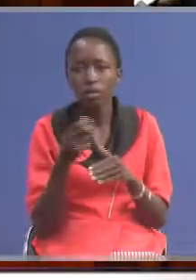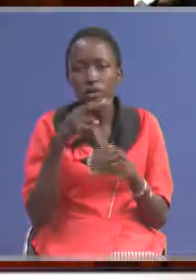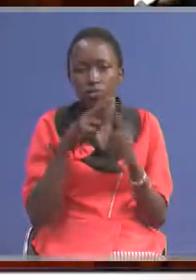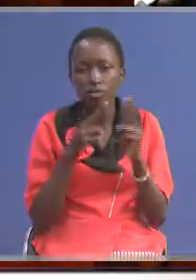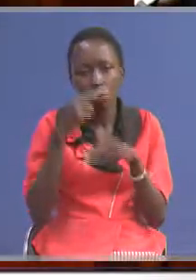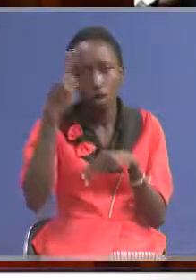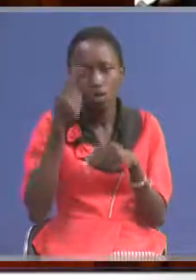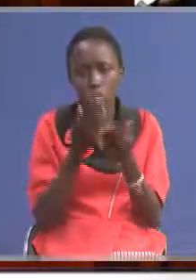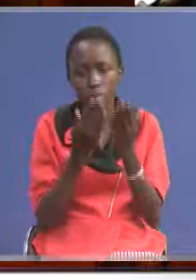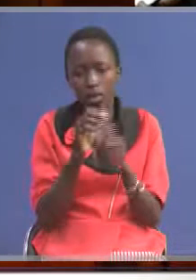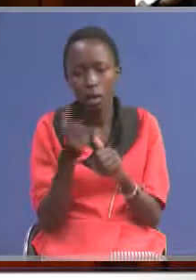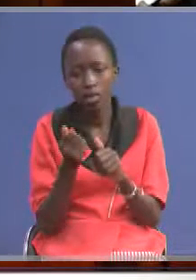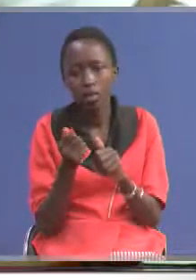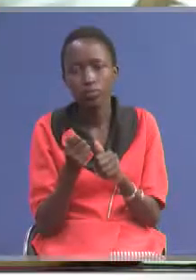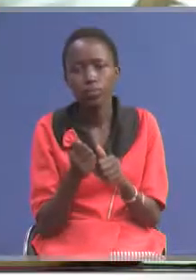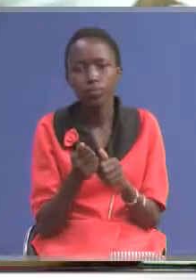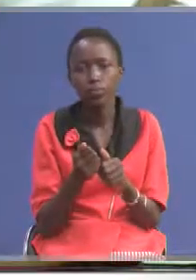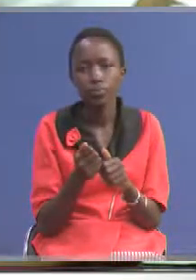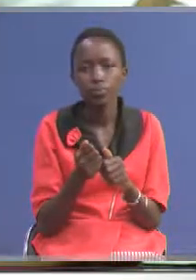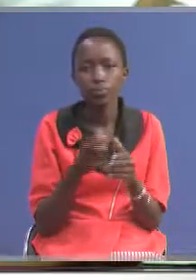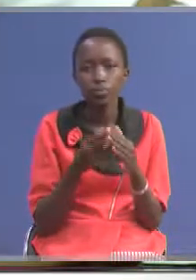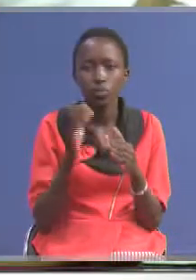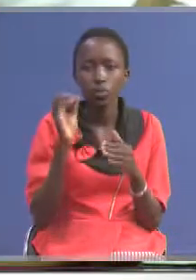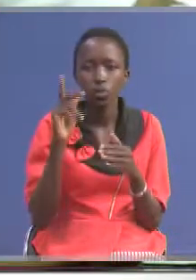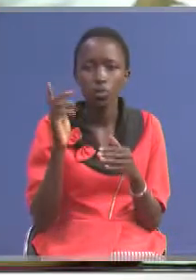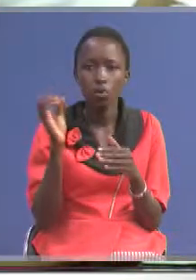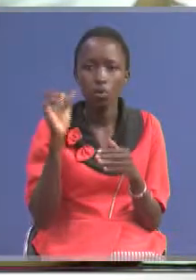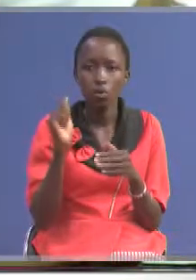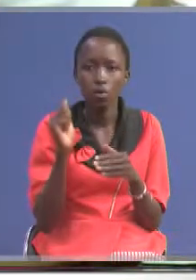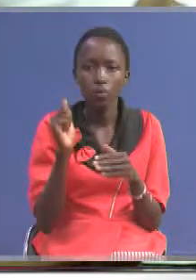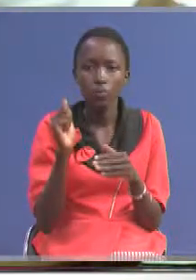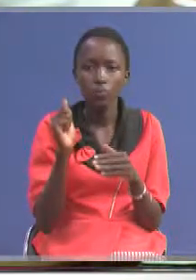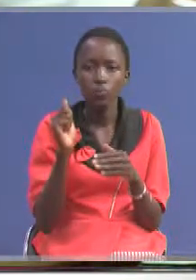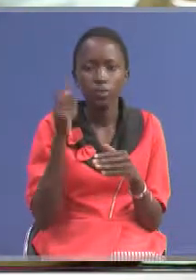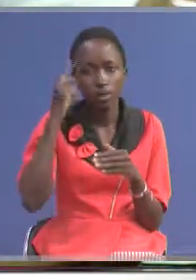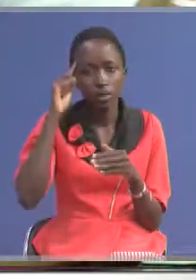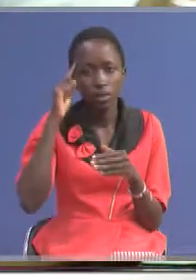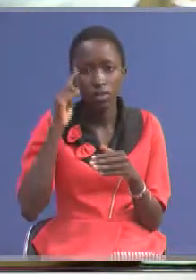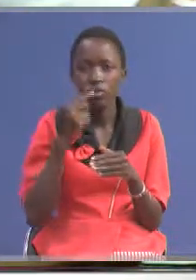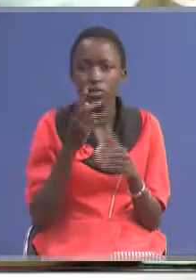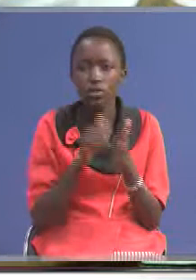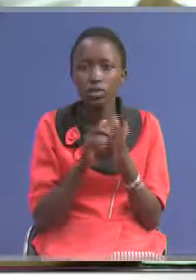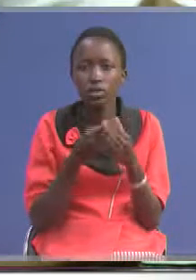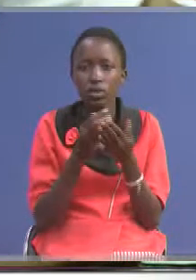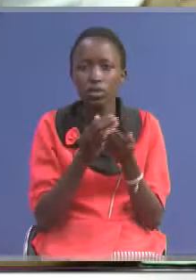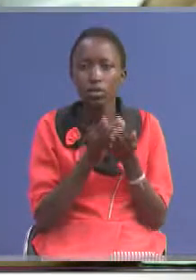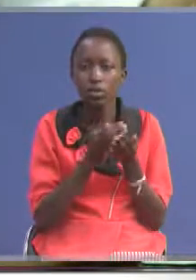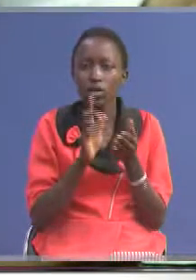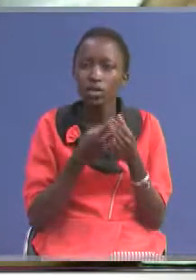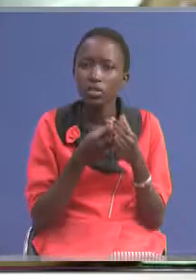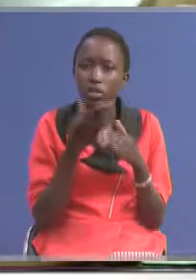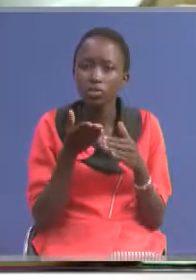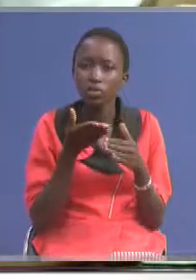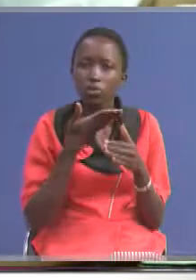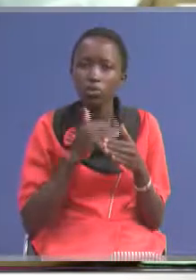high as compared to other networks. On your core Jahazi, I think you said that it is not alone. Then why do you